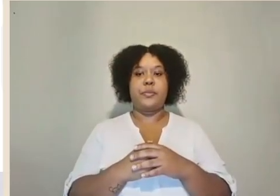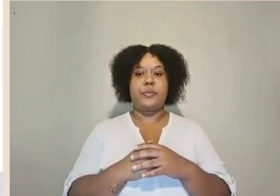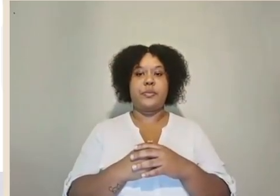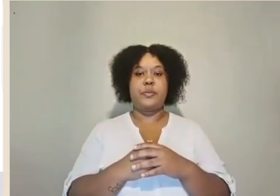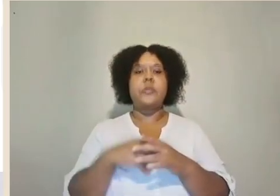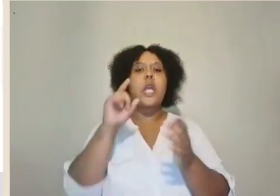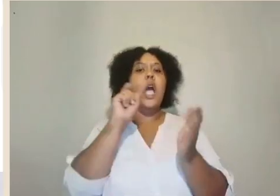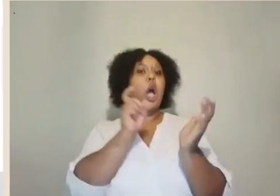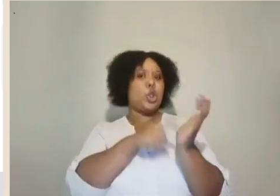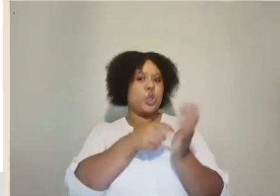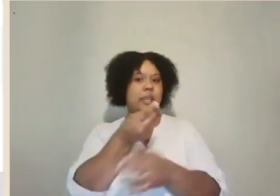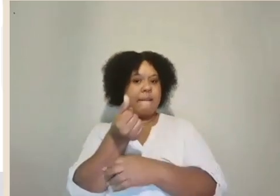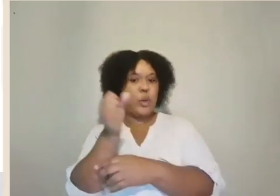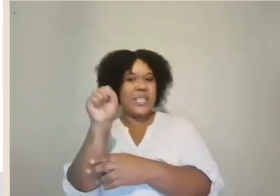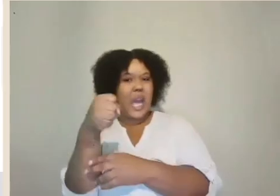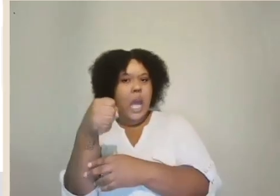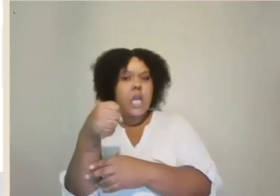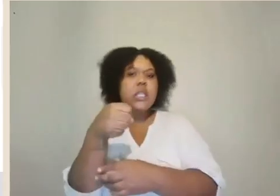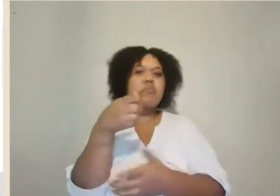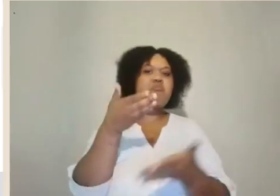some yeses, maybe.